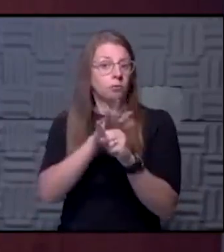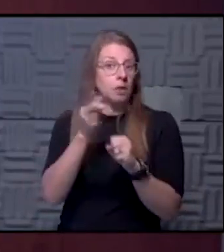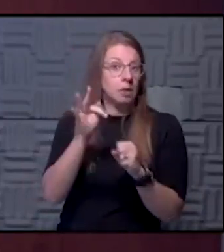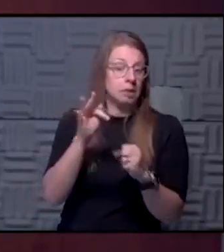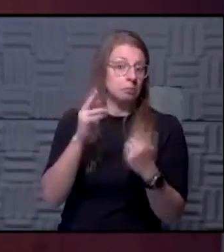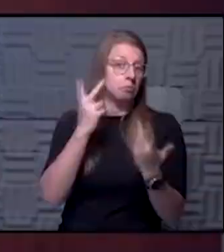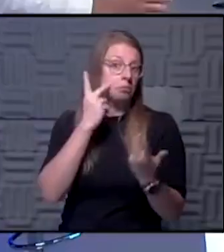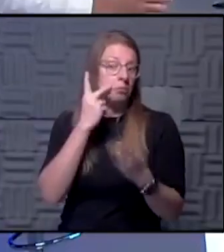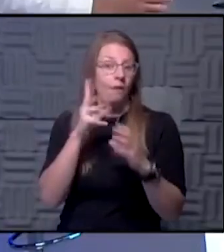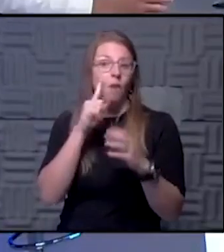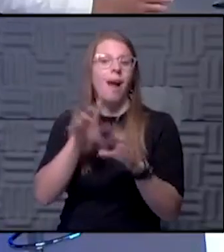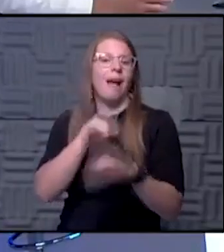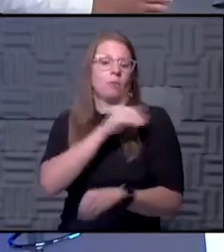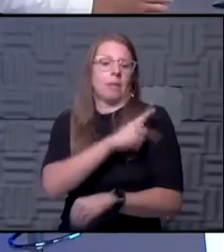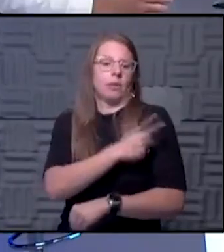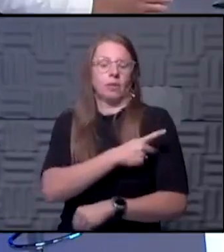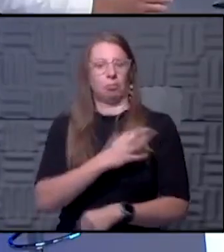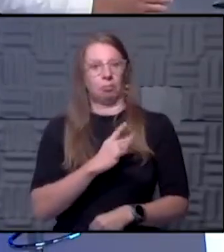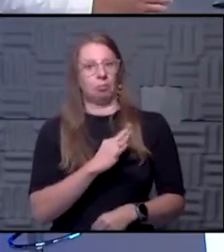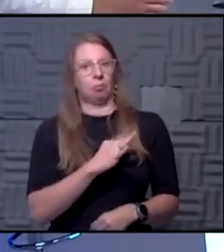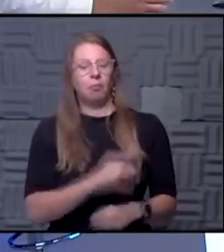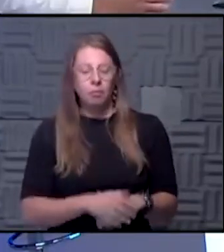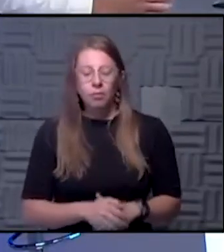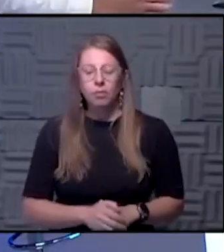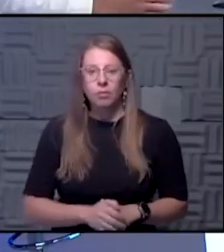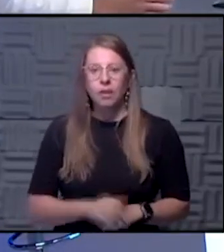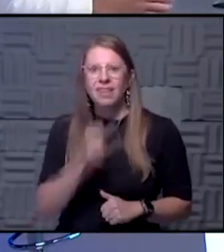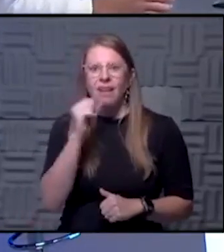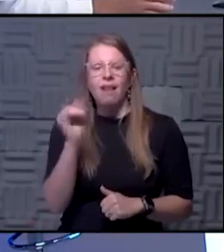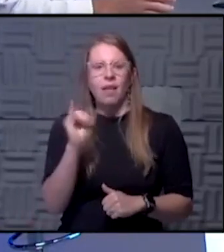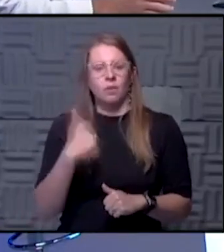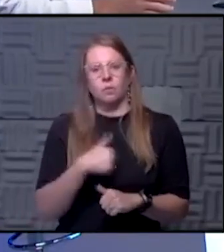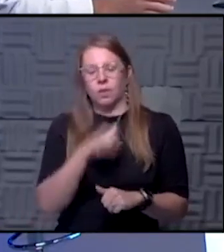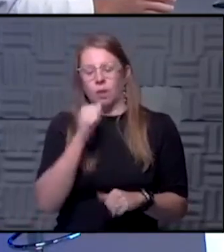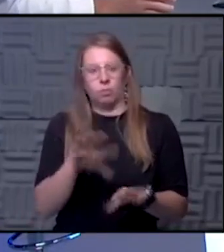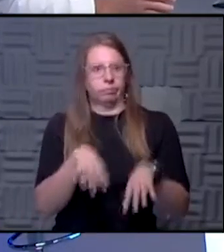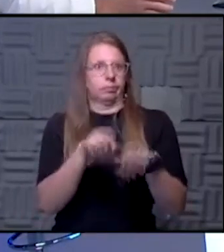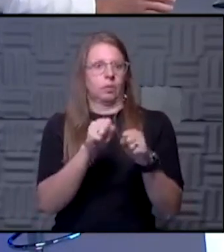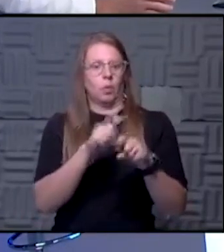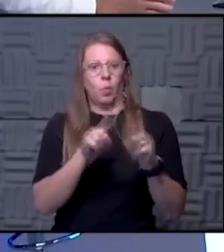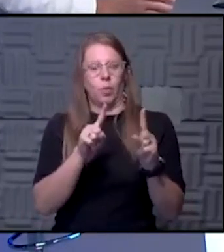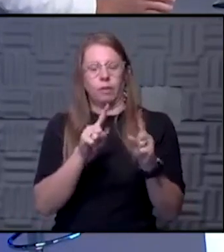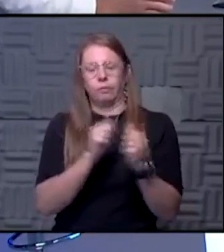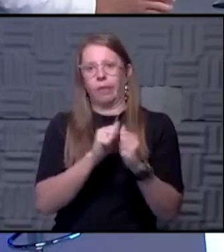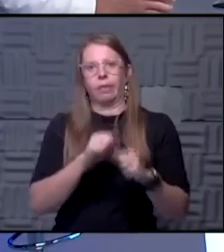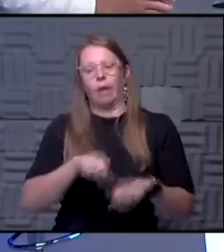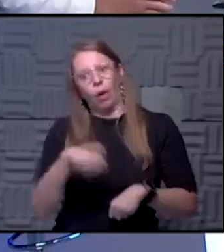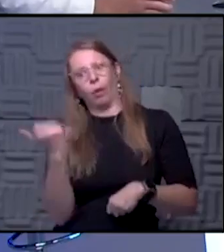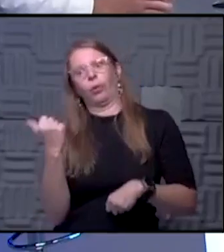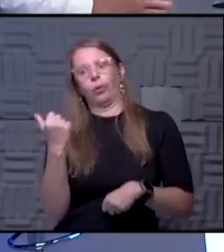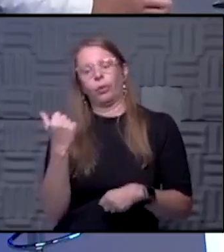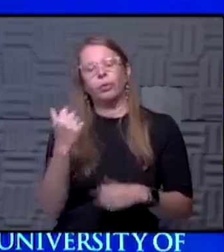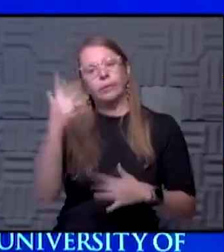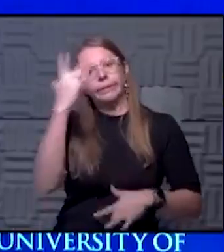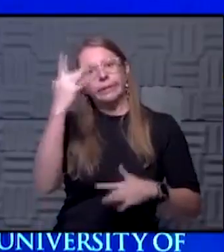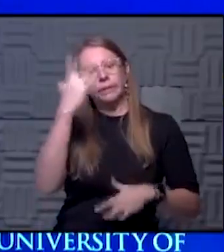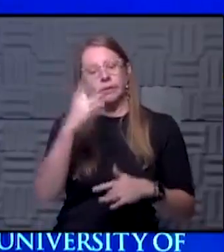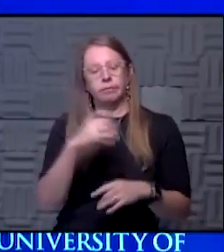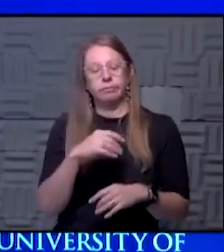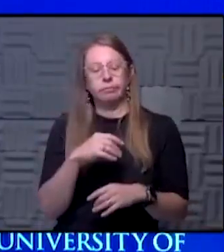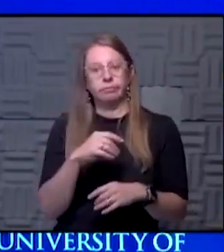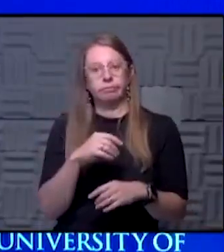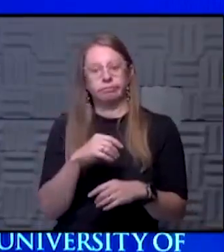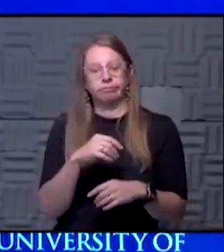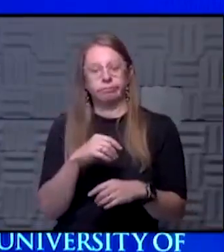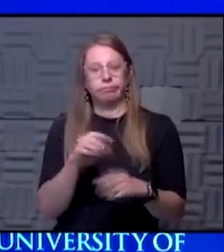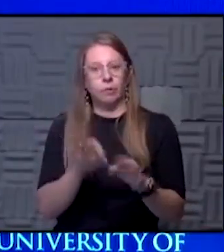outpatient treatments. Yeah, and that is pretty cool stuff. And it's not like we don't do this with other diseases. So that's really important. Mm-hmm. Just